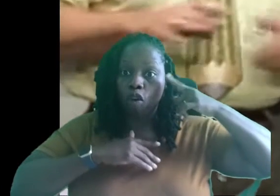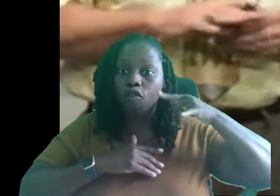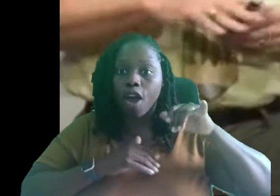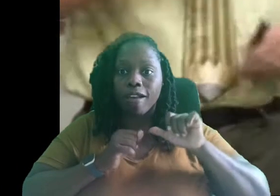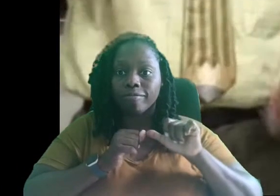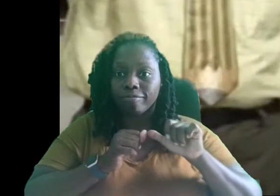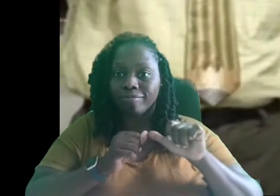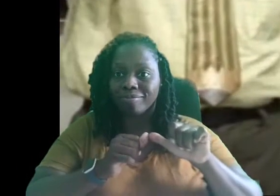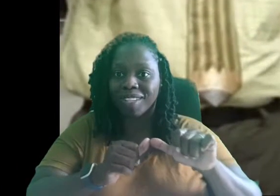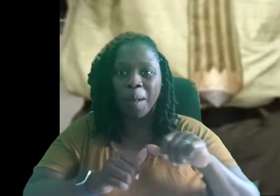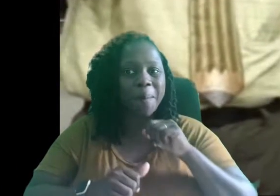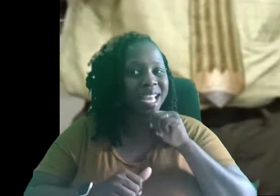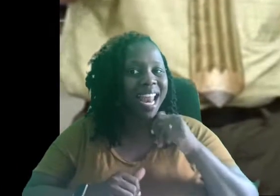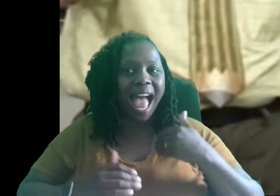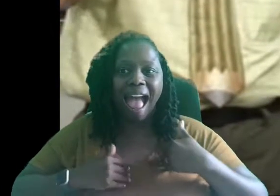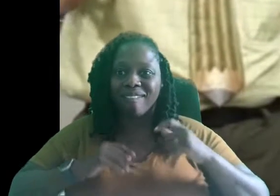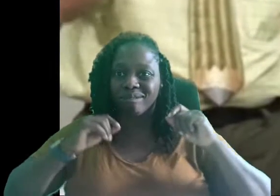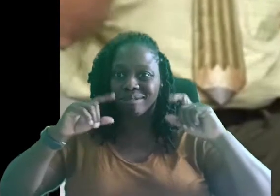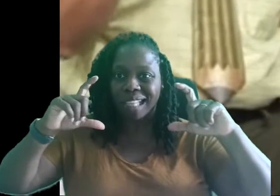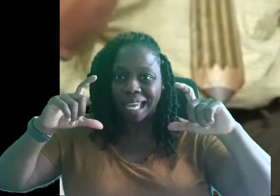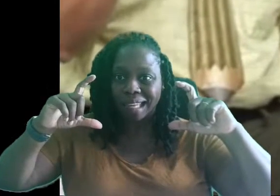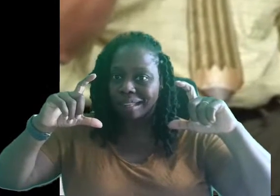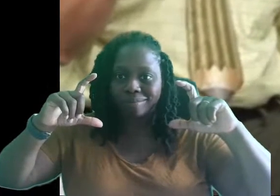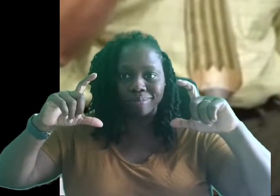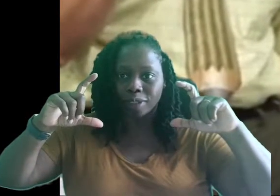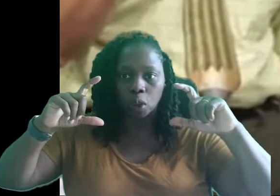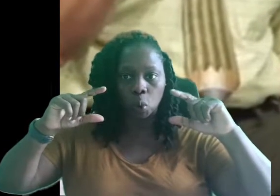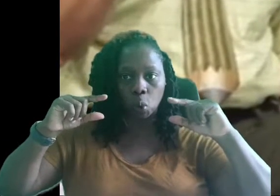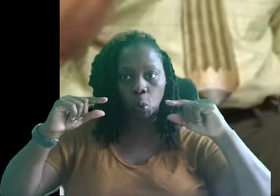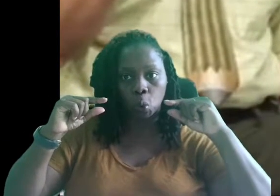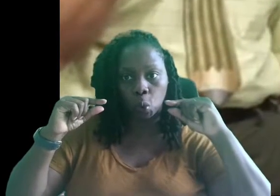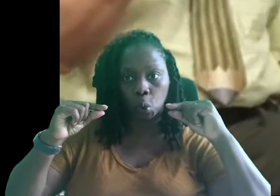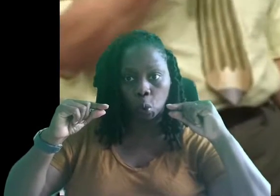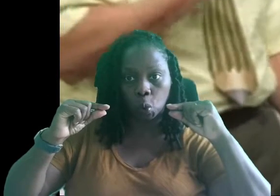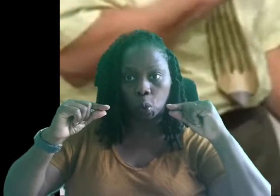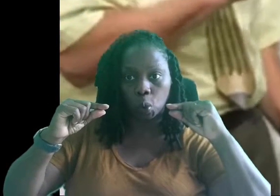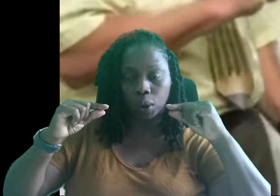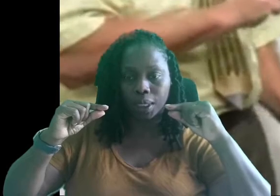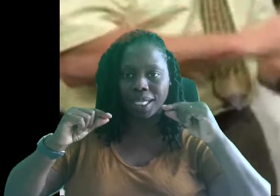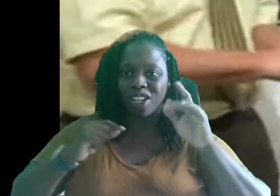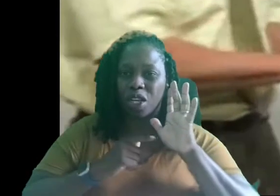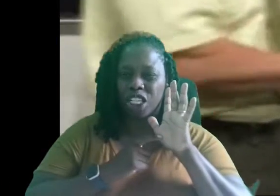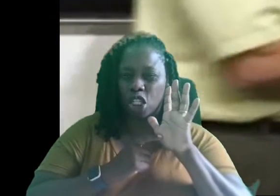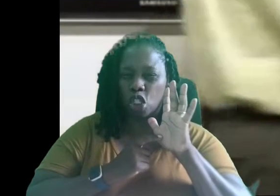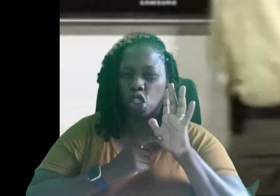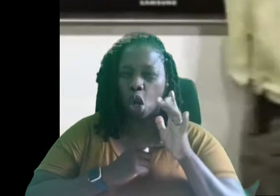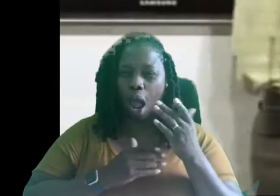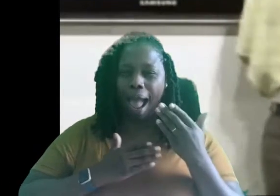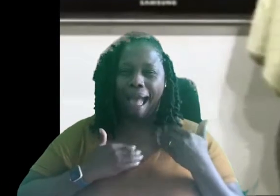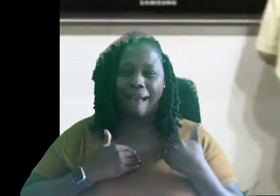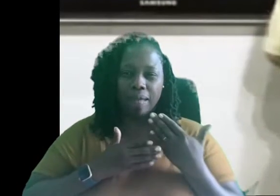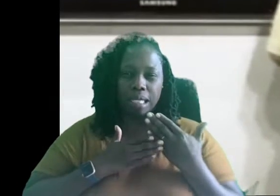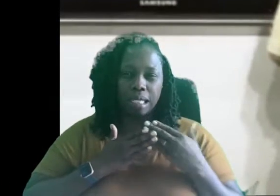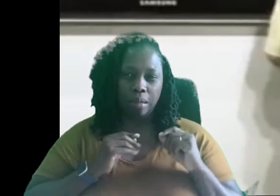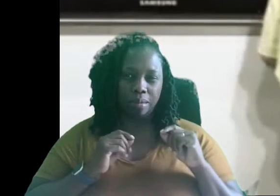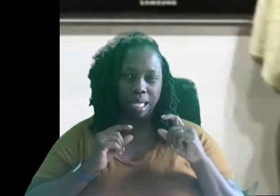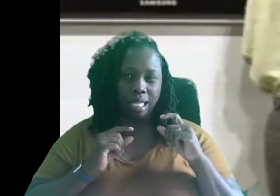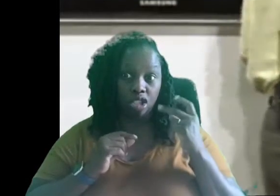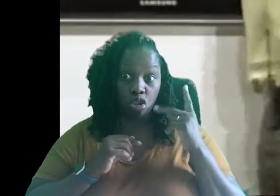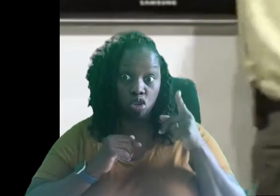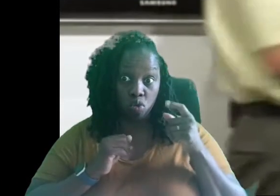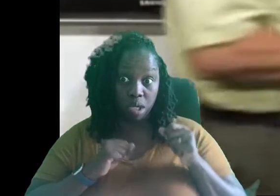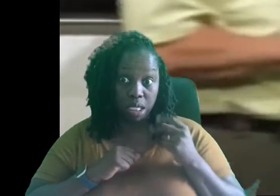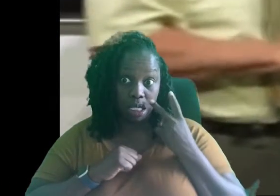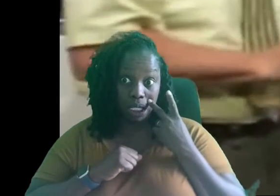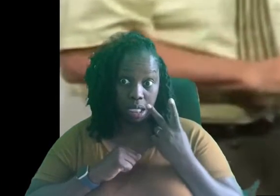those directions, but it has no thickness whatsoever. Okay? Again, I had to show it having a little